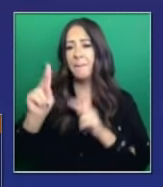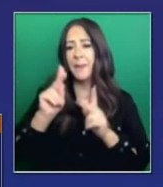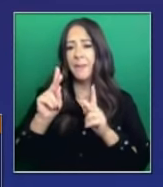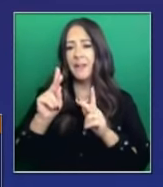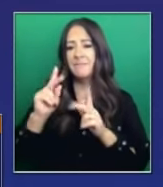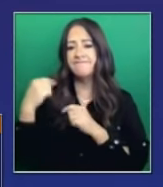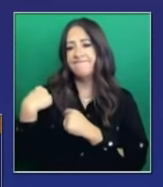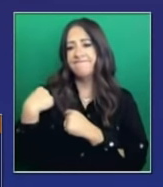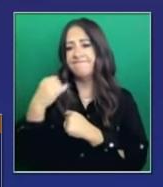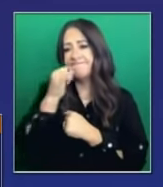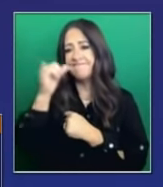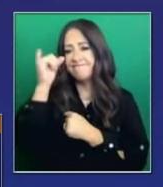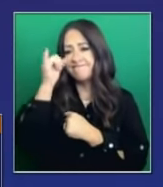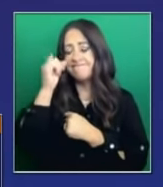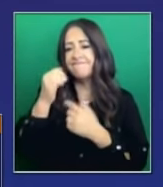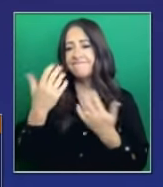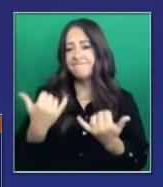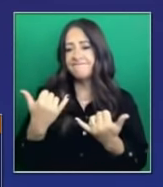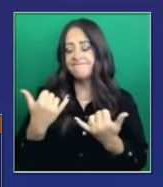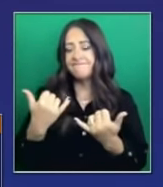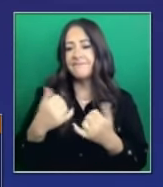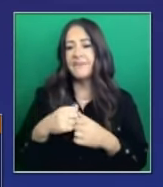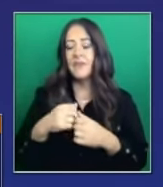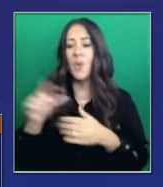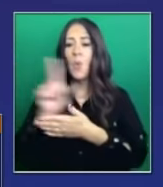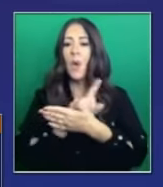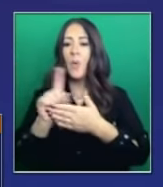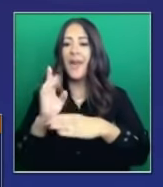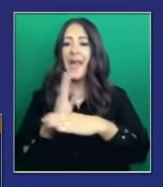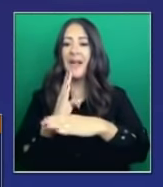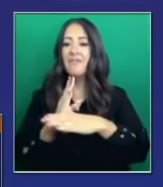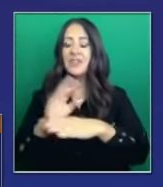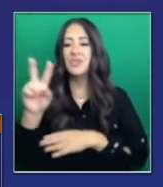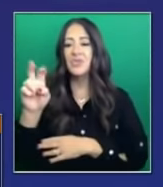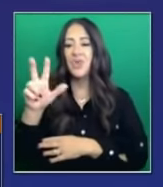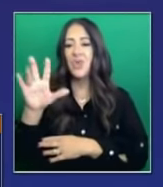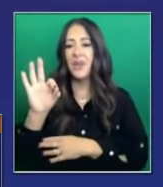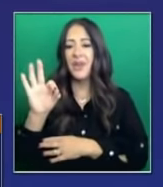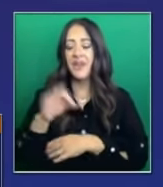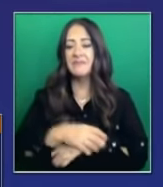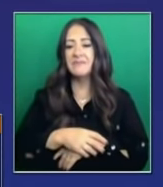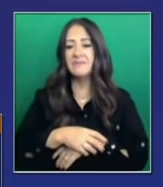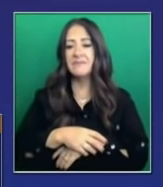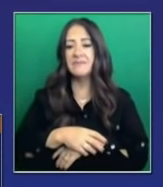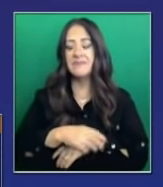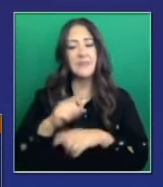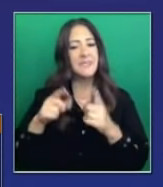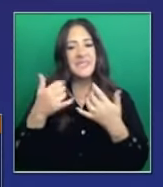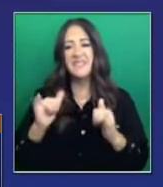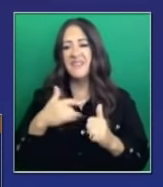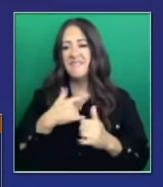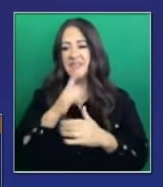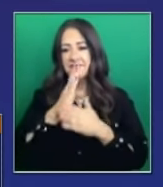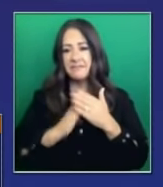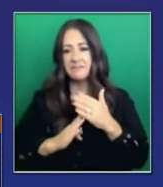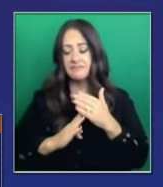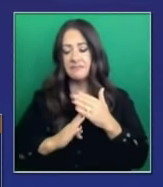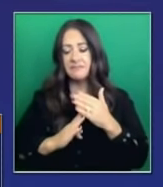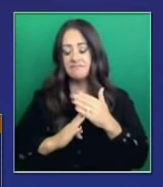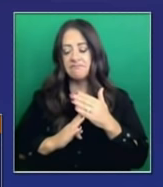That precedent, 7-day average, substantially lower than that, but very, very sobering. The deadly nature of